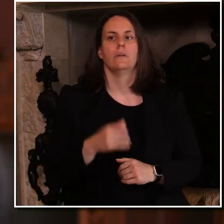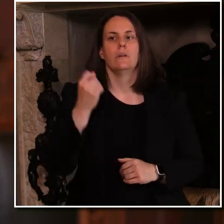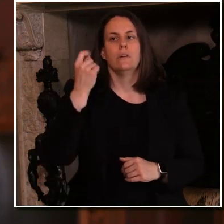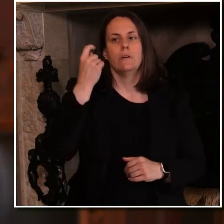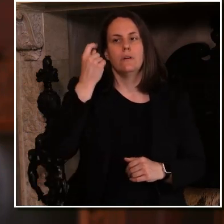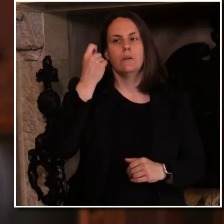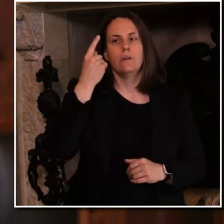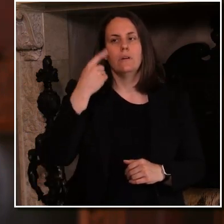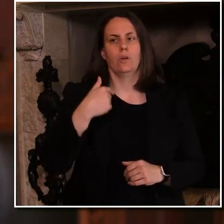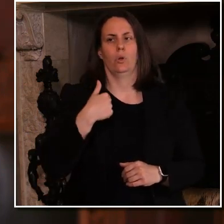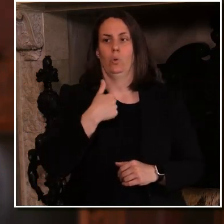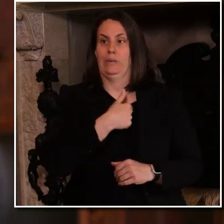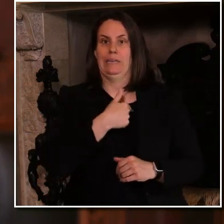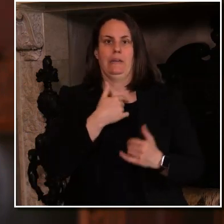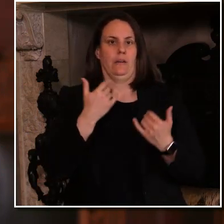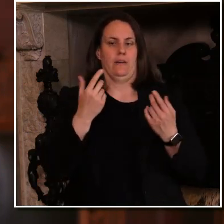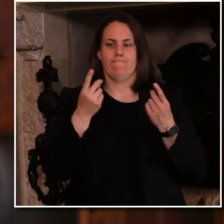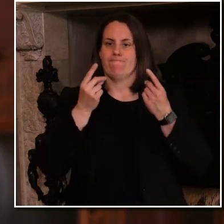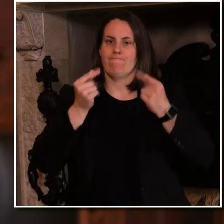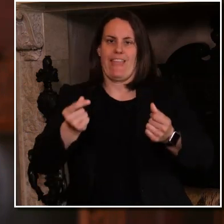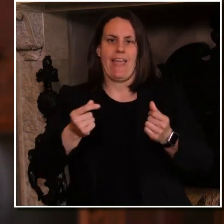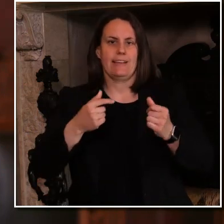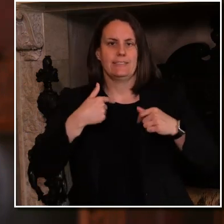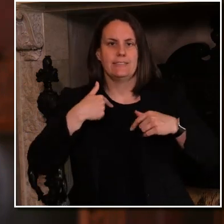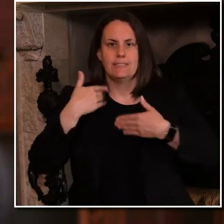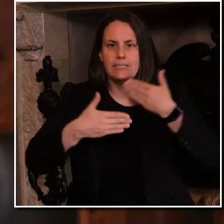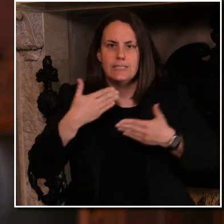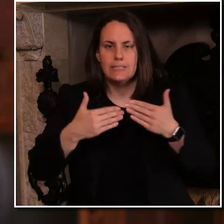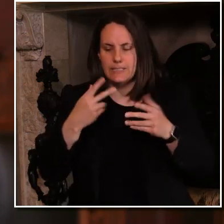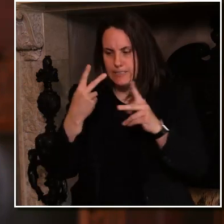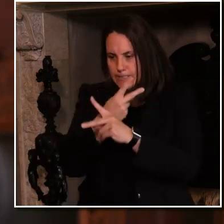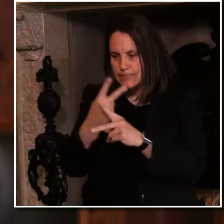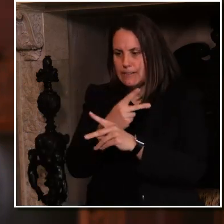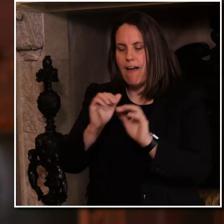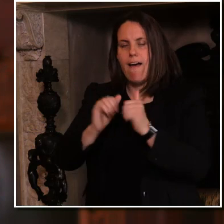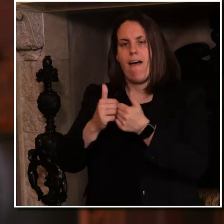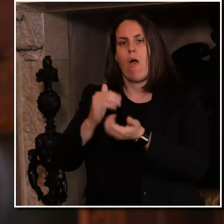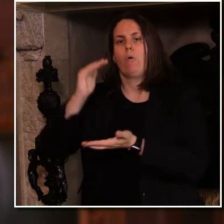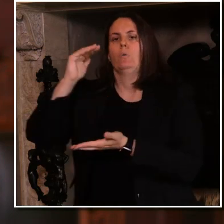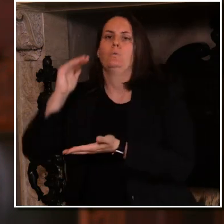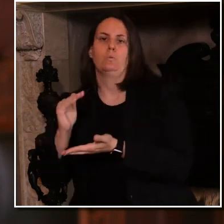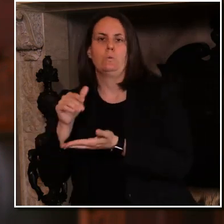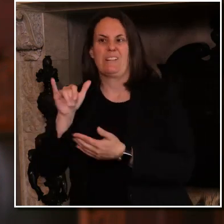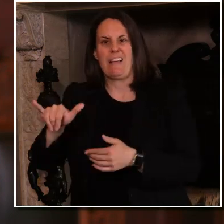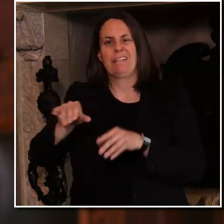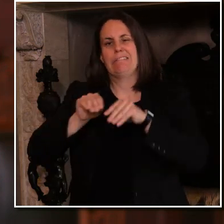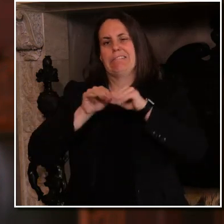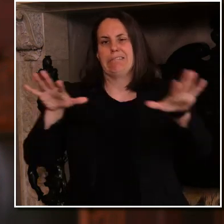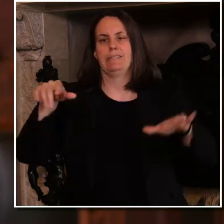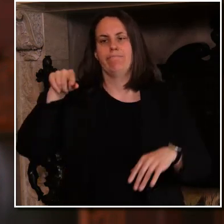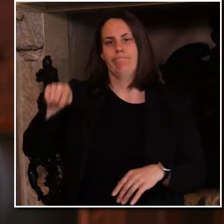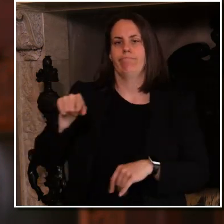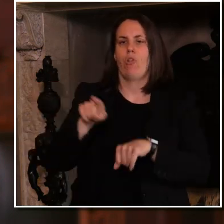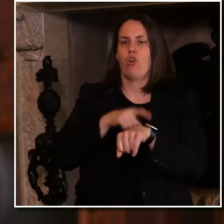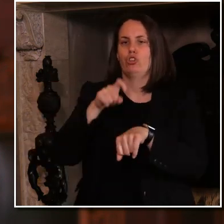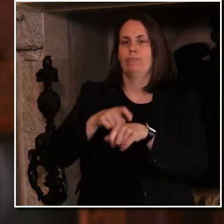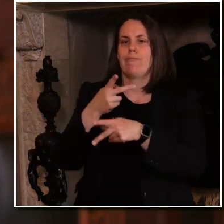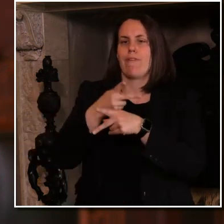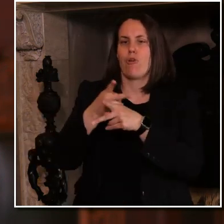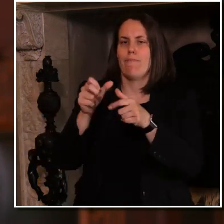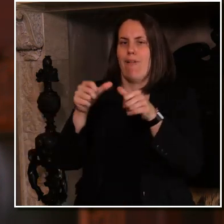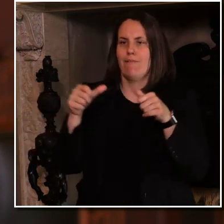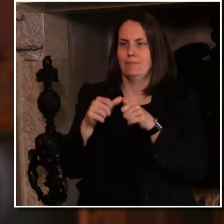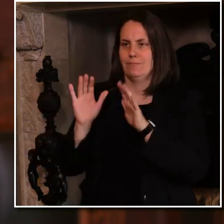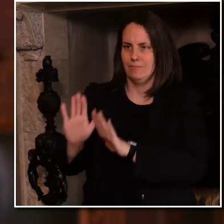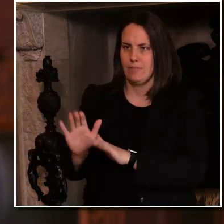to reduce the spread in those settings. And that is why we have really bulked up and stood up our focus